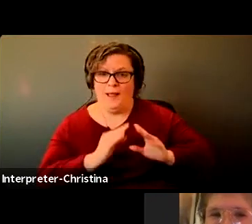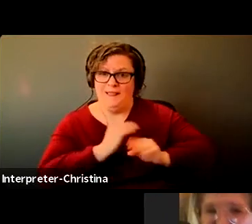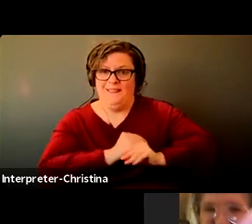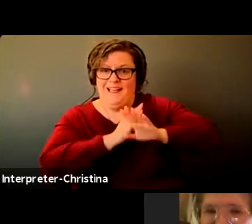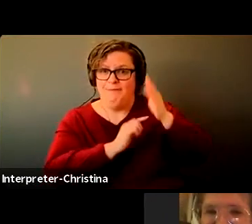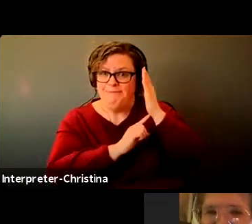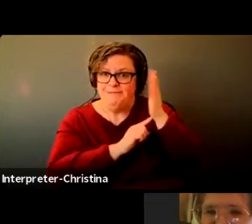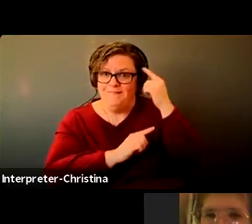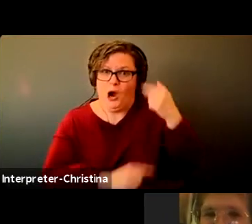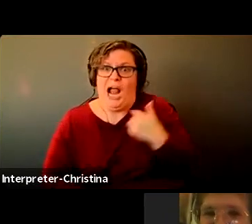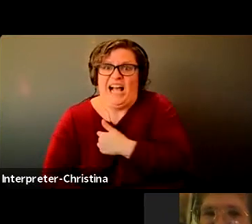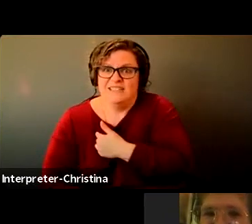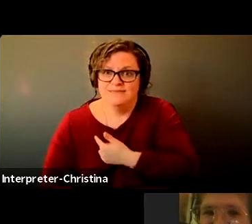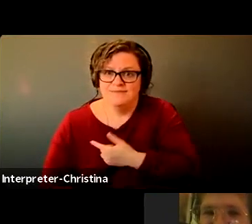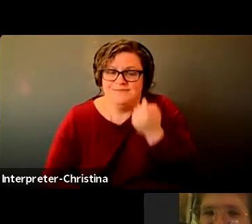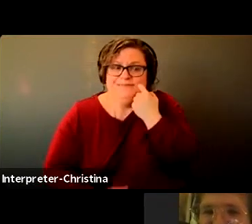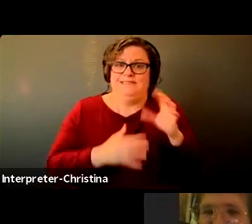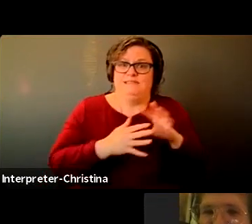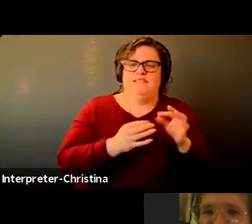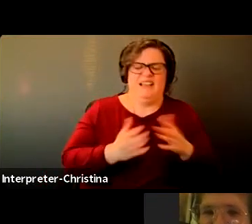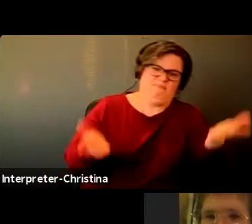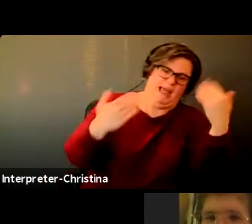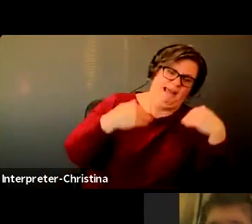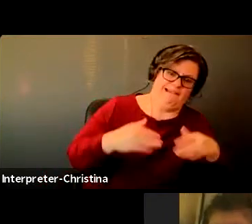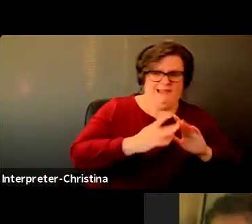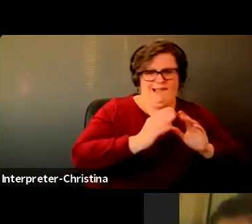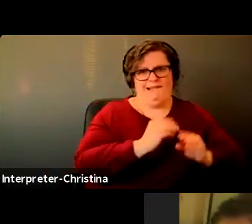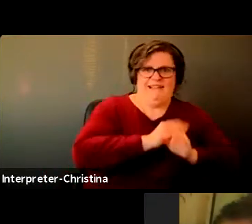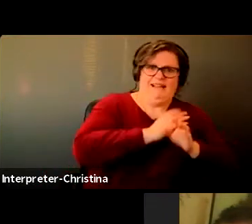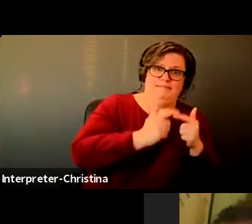Very grateful. Yeah,